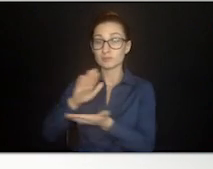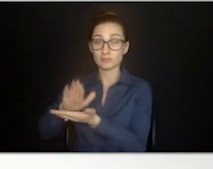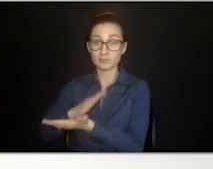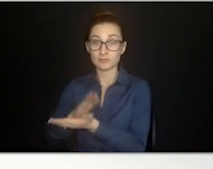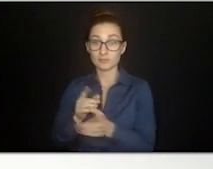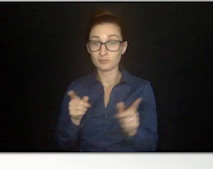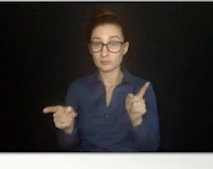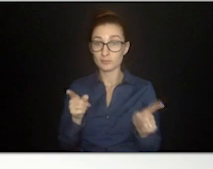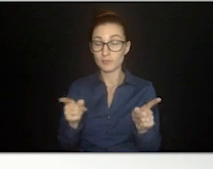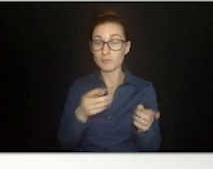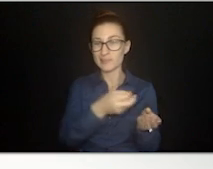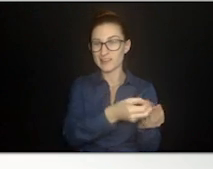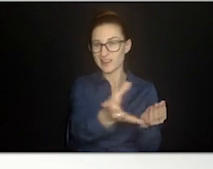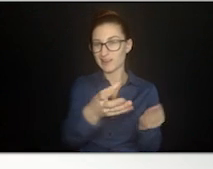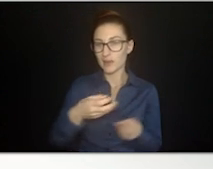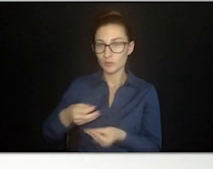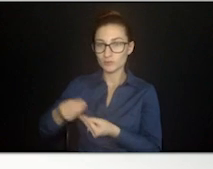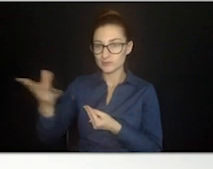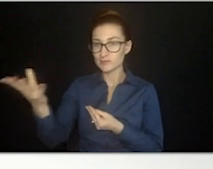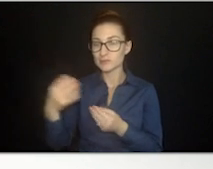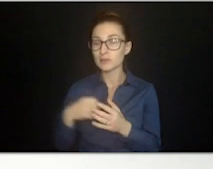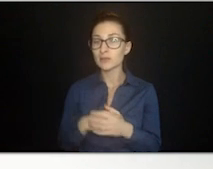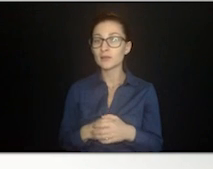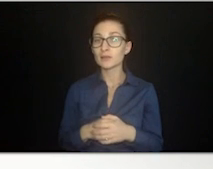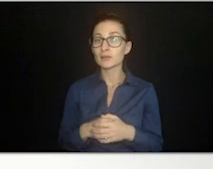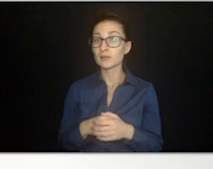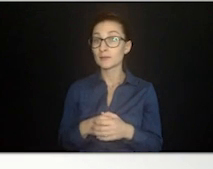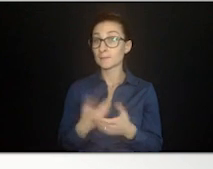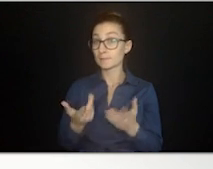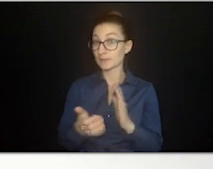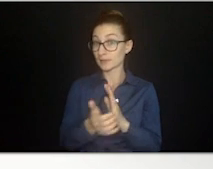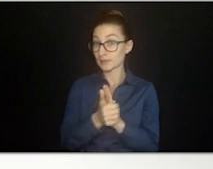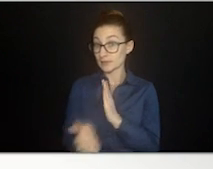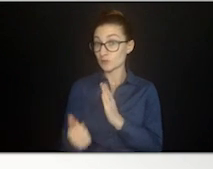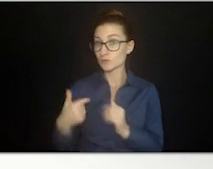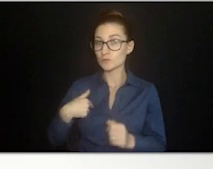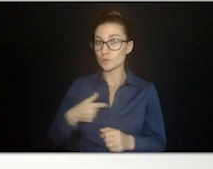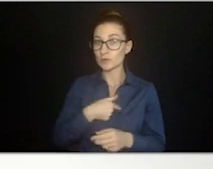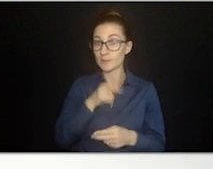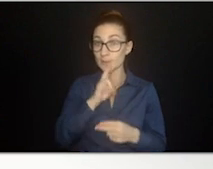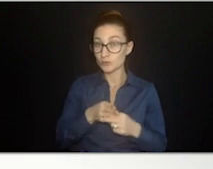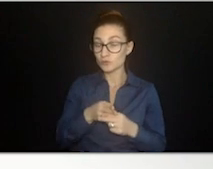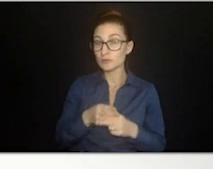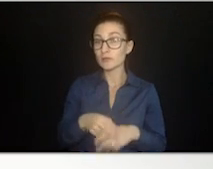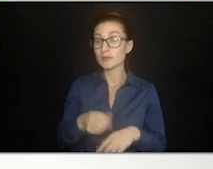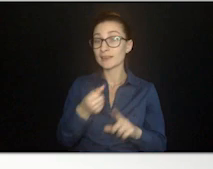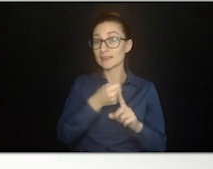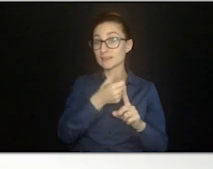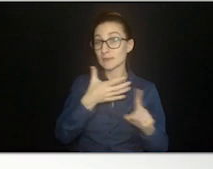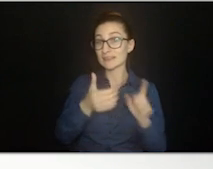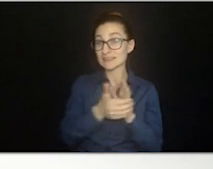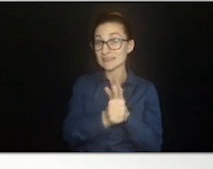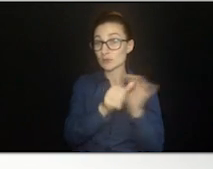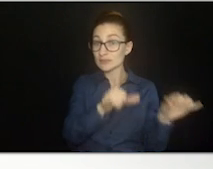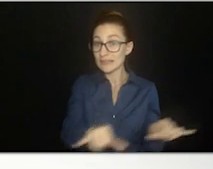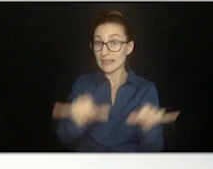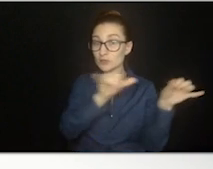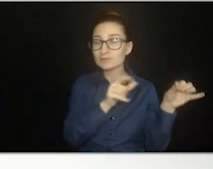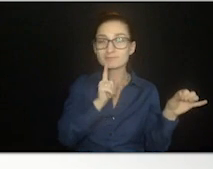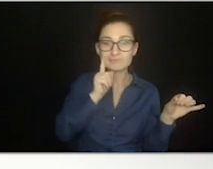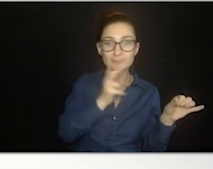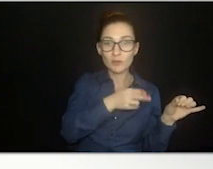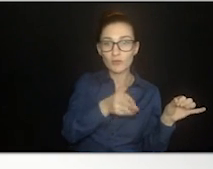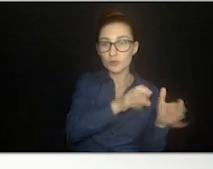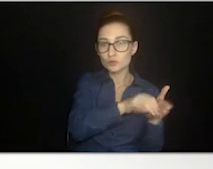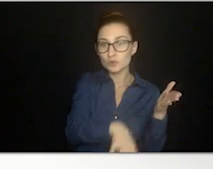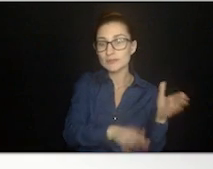packet, because the skills that were very specifically discussed, the expanded skills standards for students who are deaf and hard of